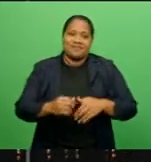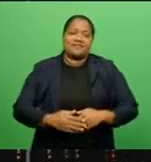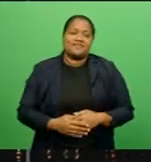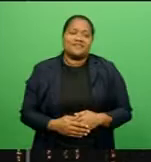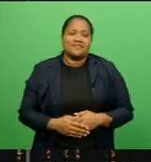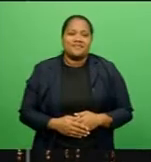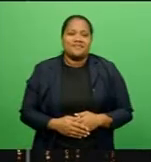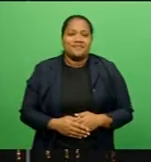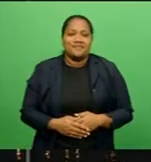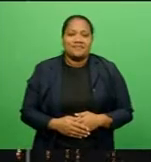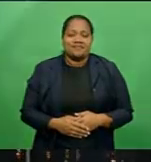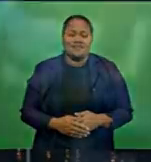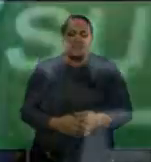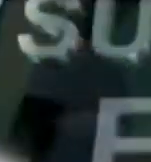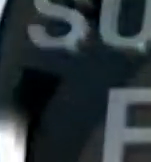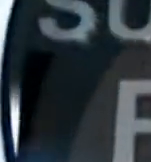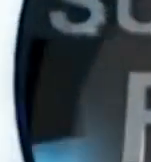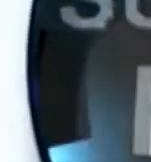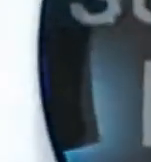tonight's success story.